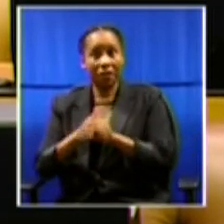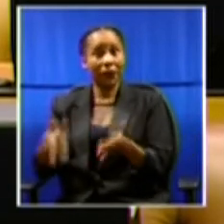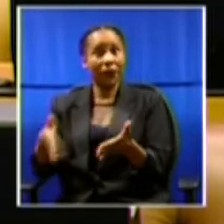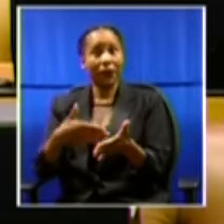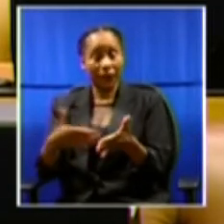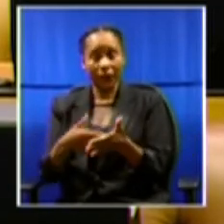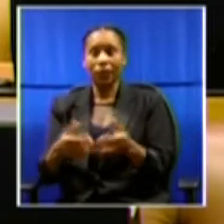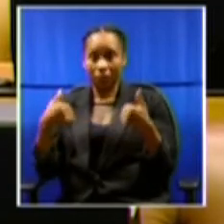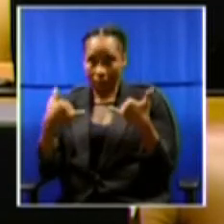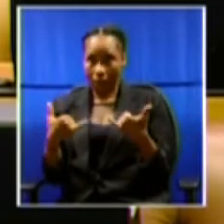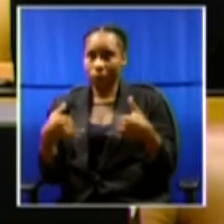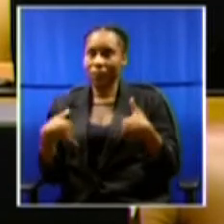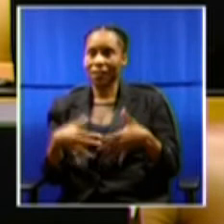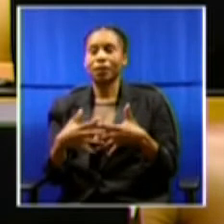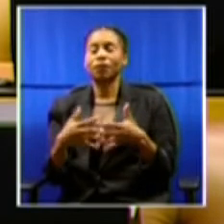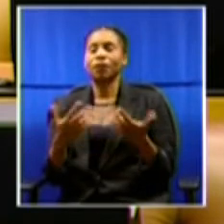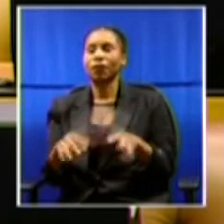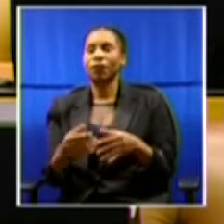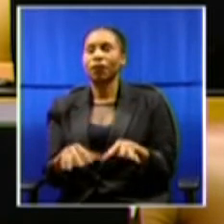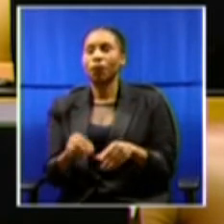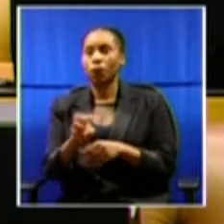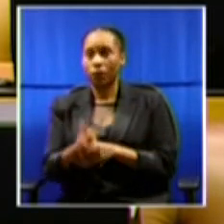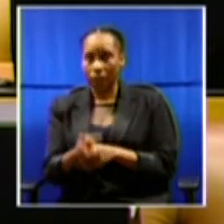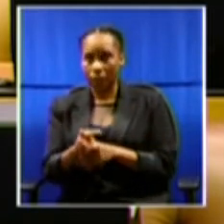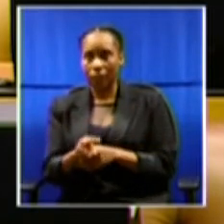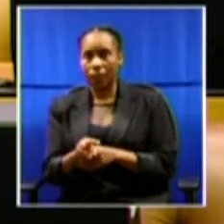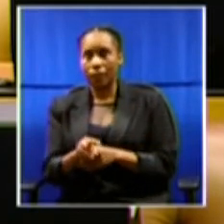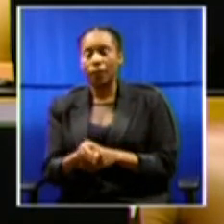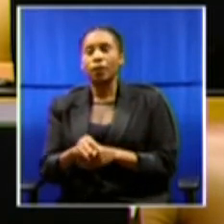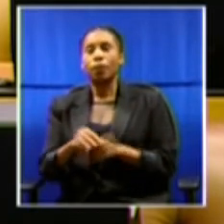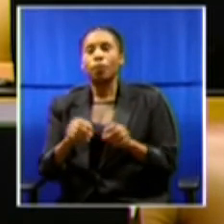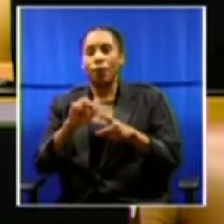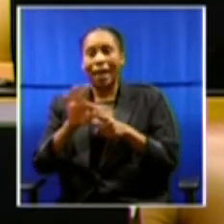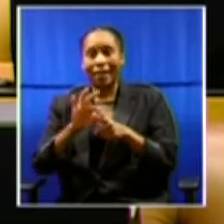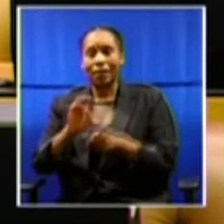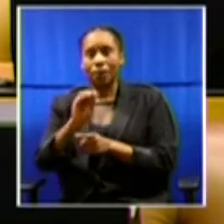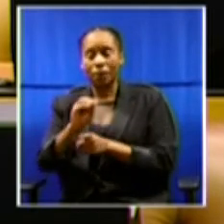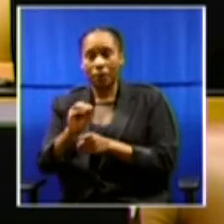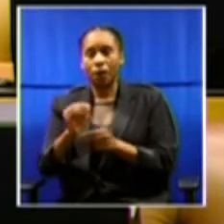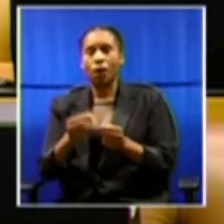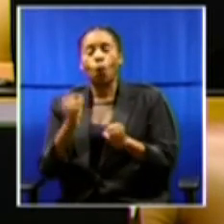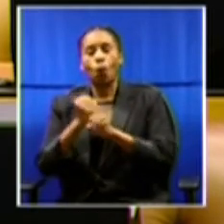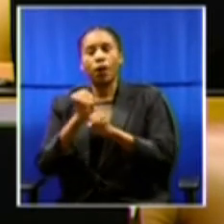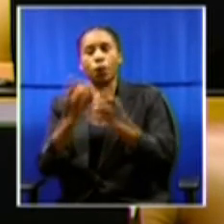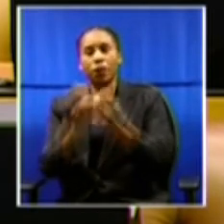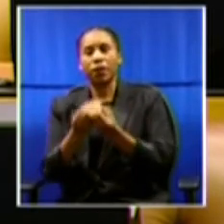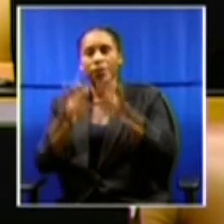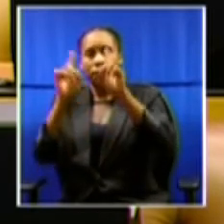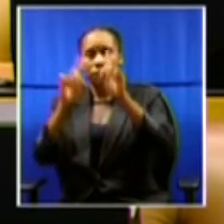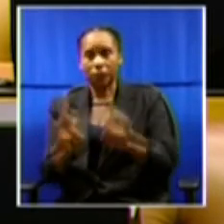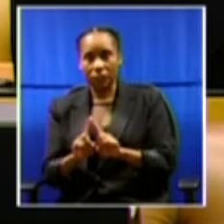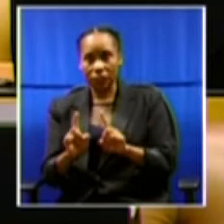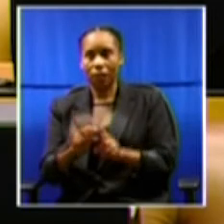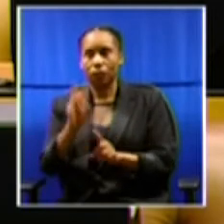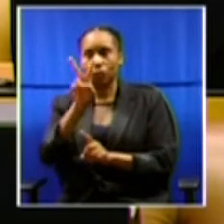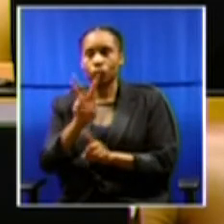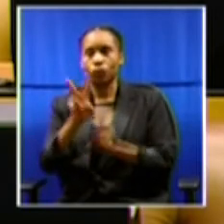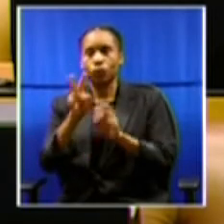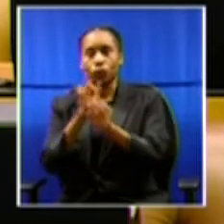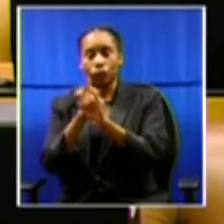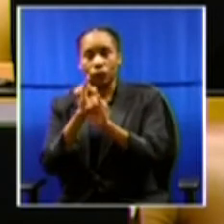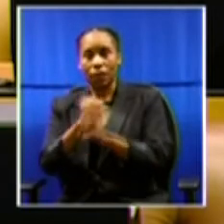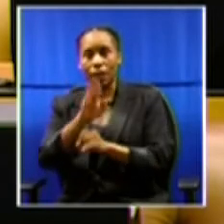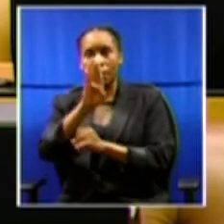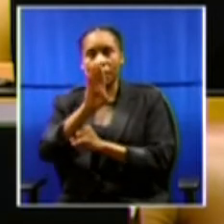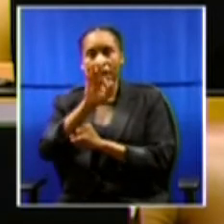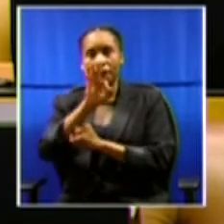by now. The money for that is there, but we are working with especially these two huge institutions, FBI and